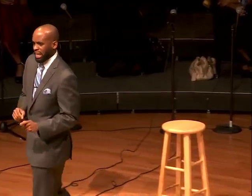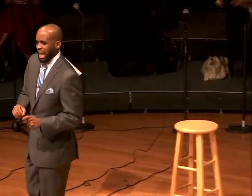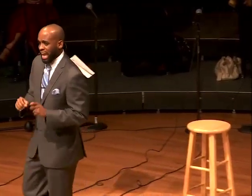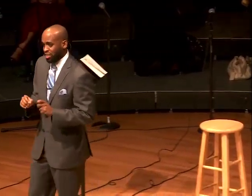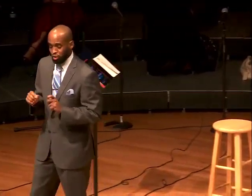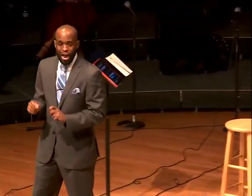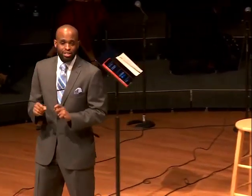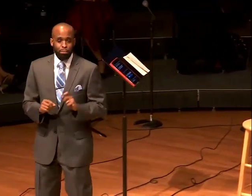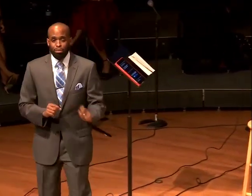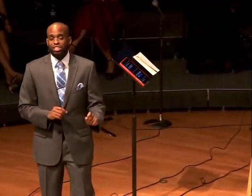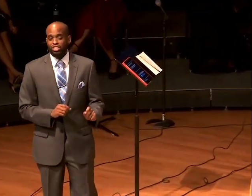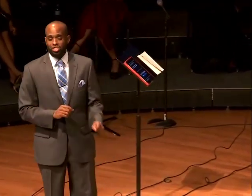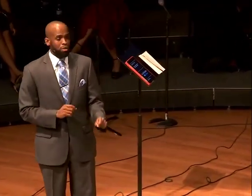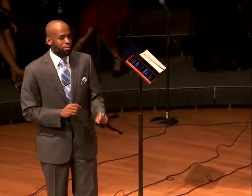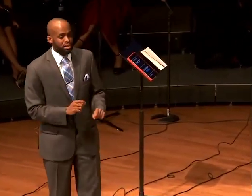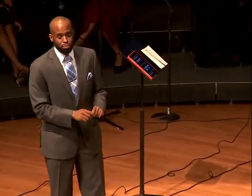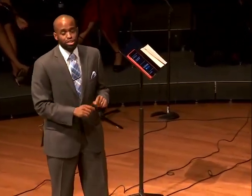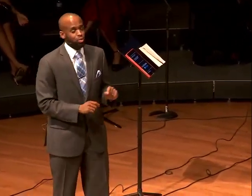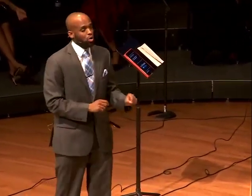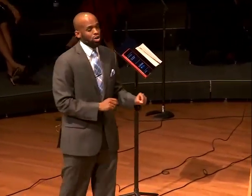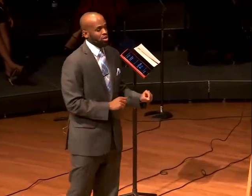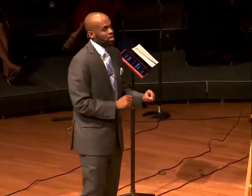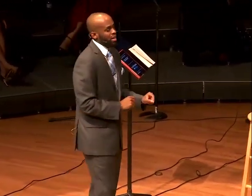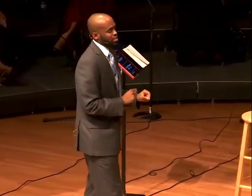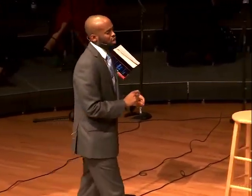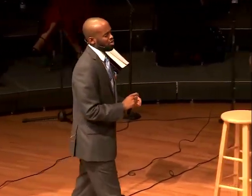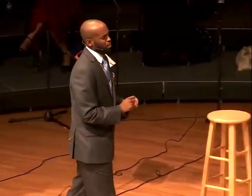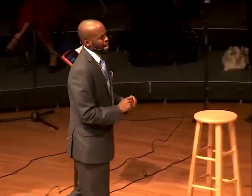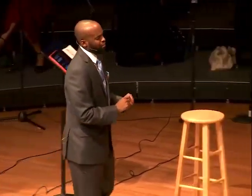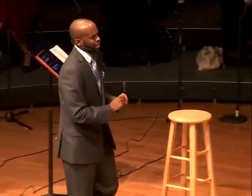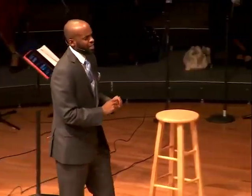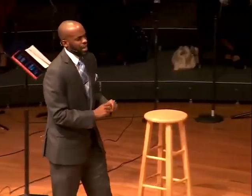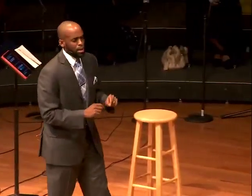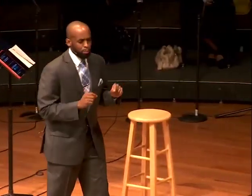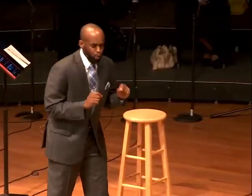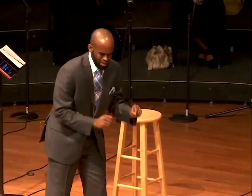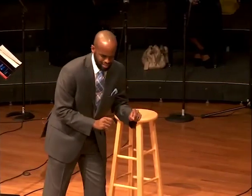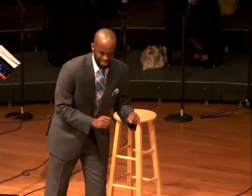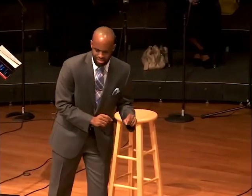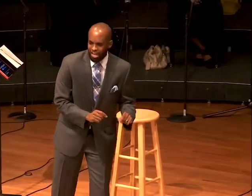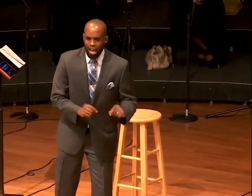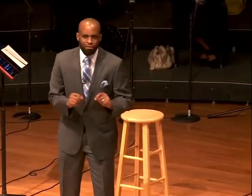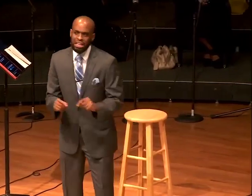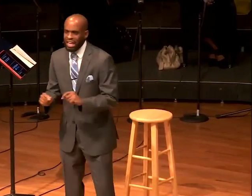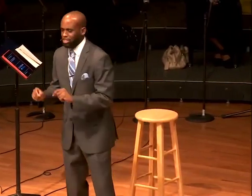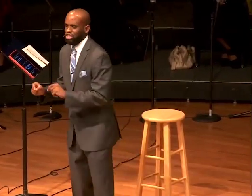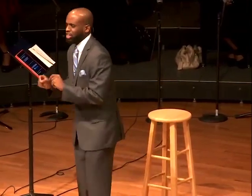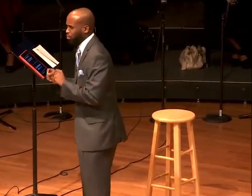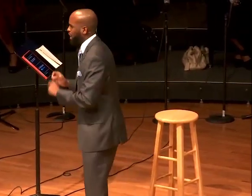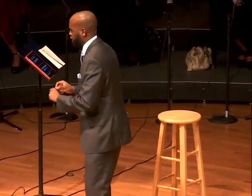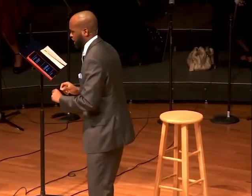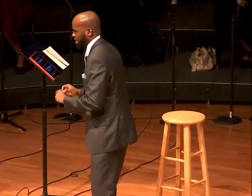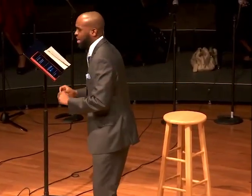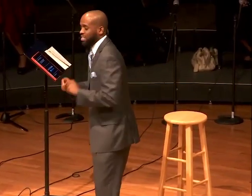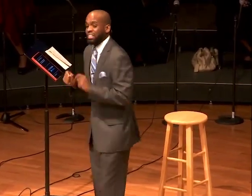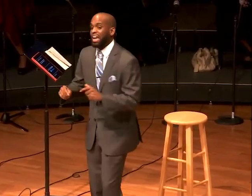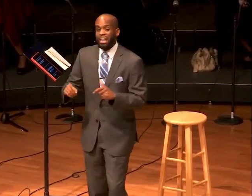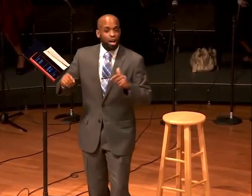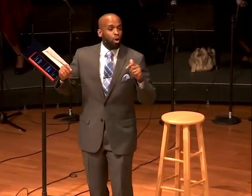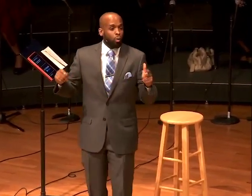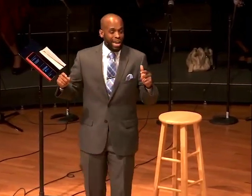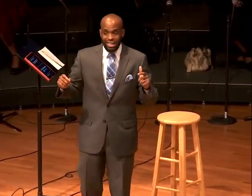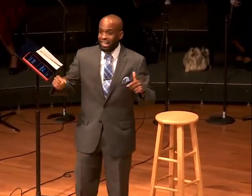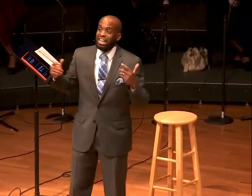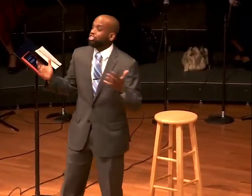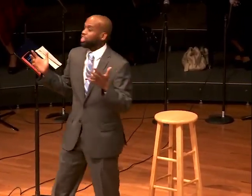story and try to preach a sermon, preach a word that talks about the importance of the next generation